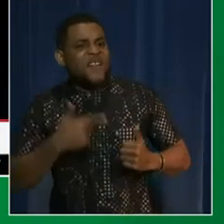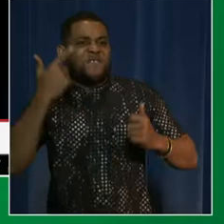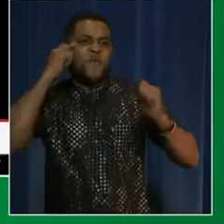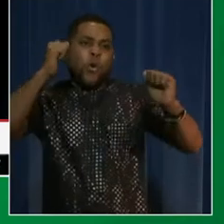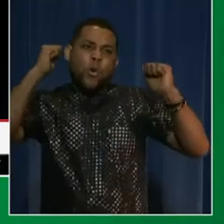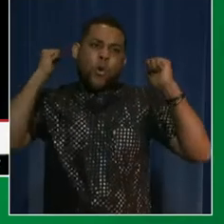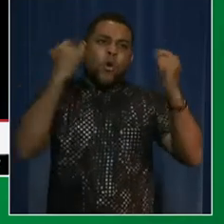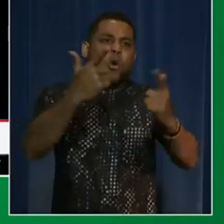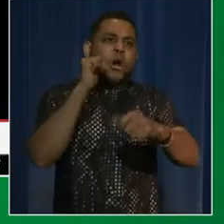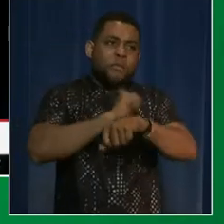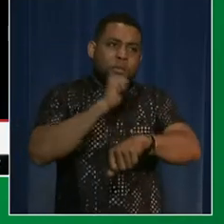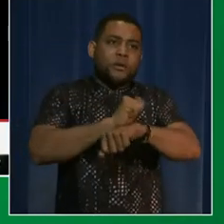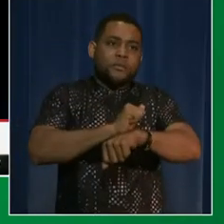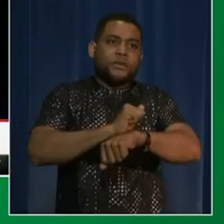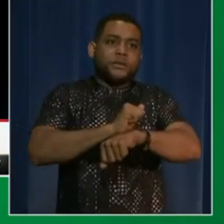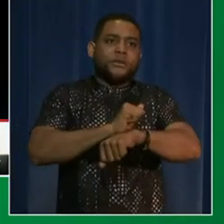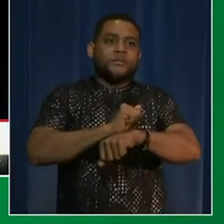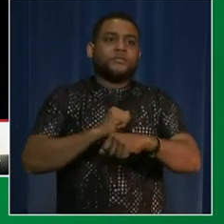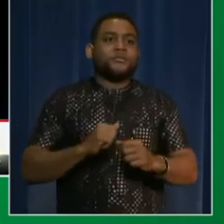jobs.